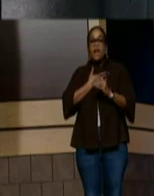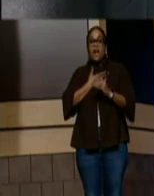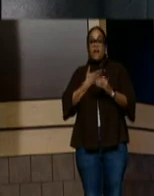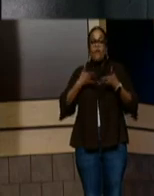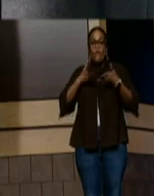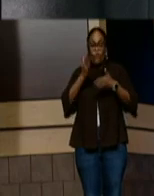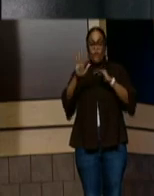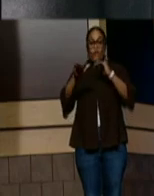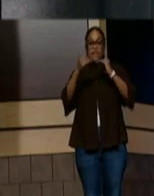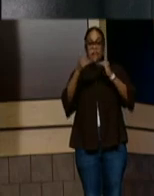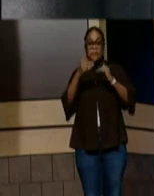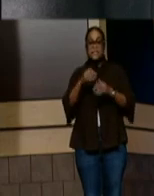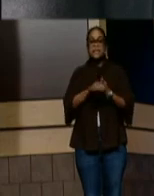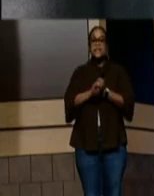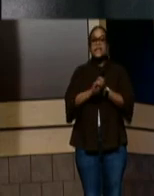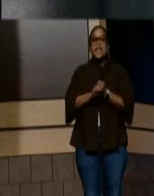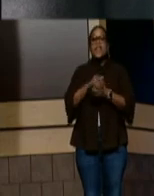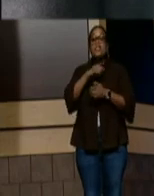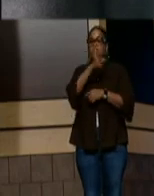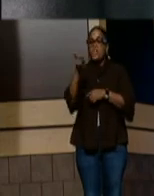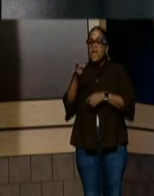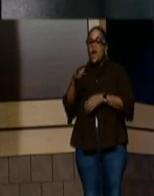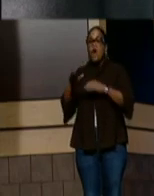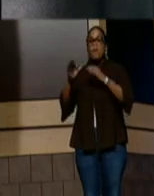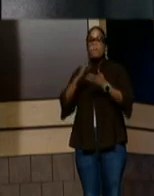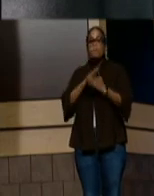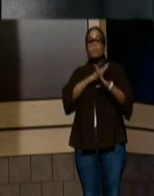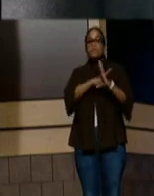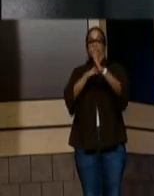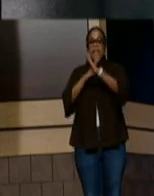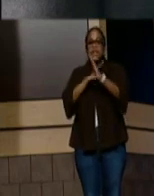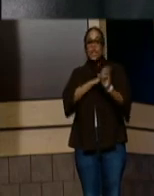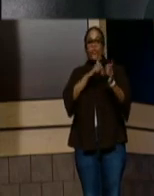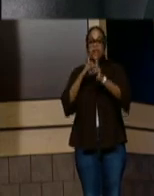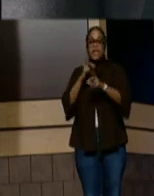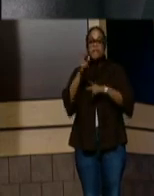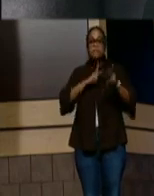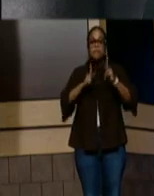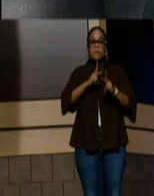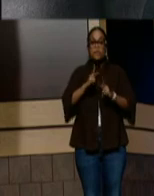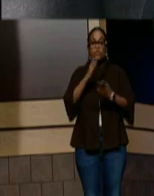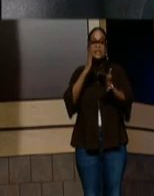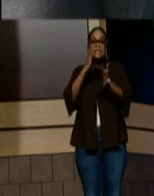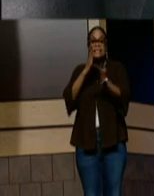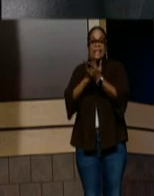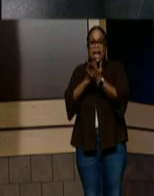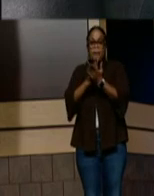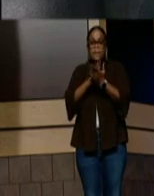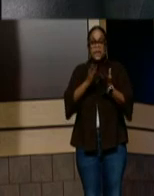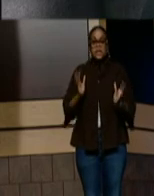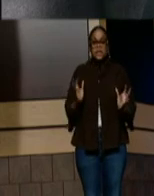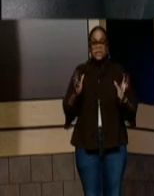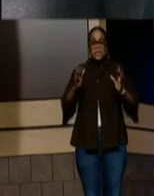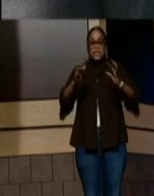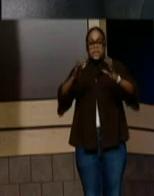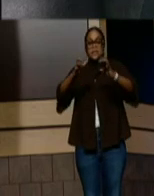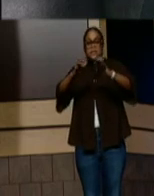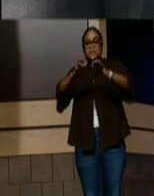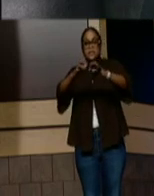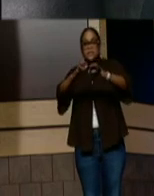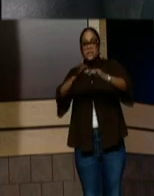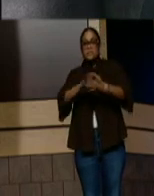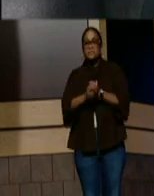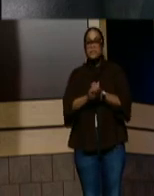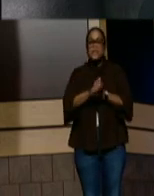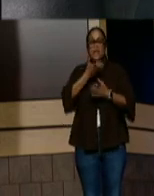They're stringent, but they are protective. If we can get people to shelter in place, we can get people to, if you're coughing,